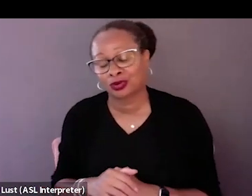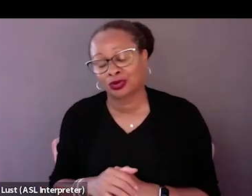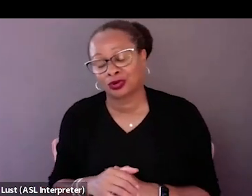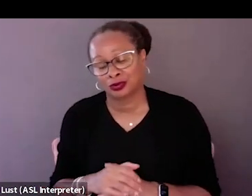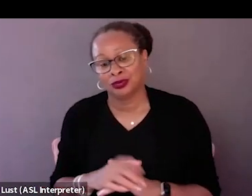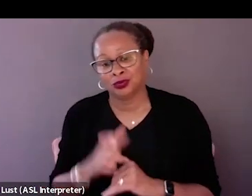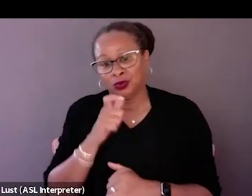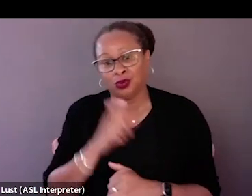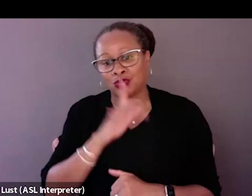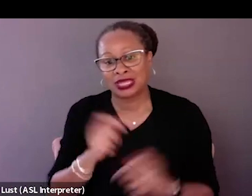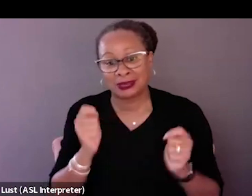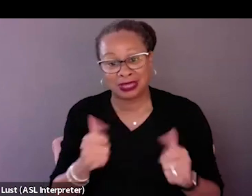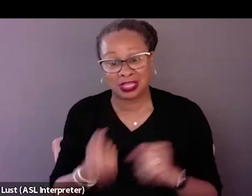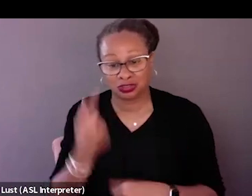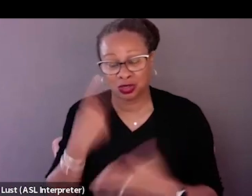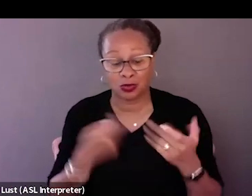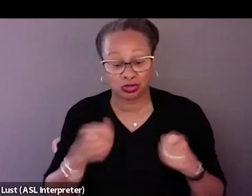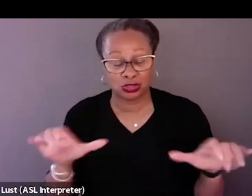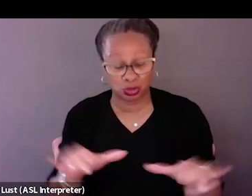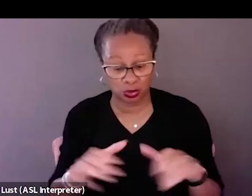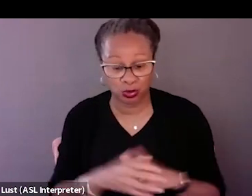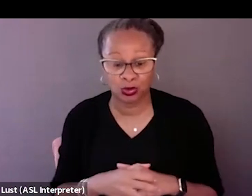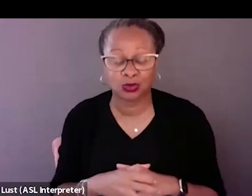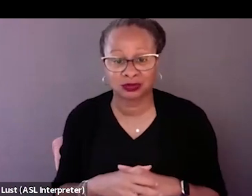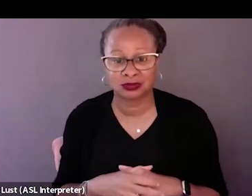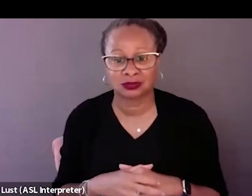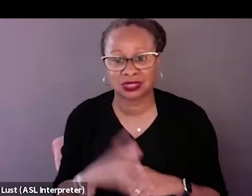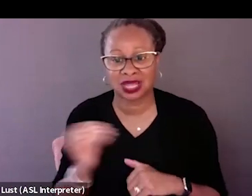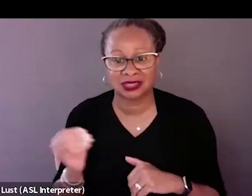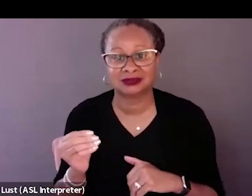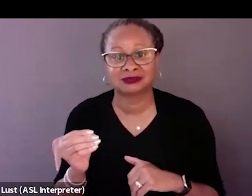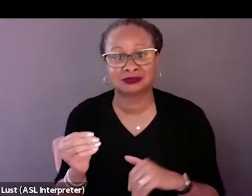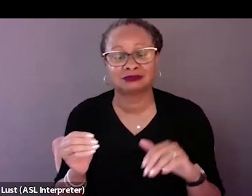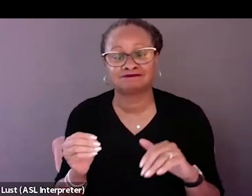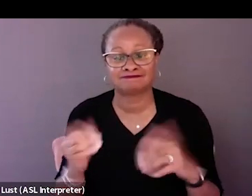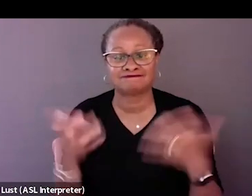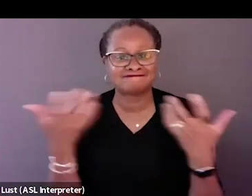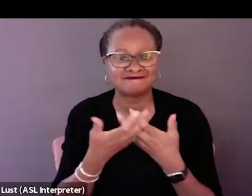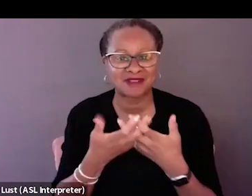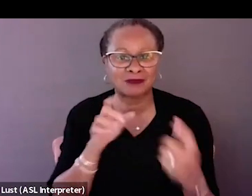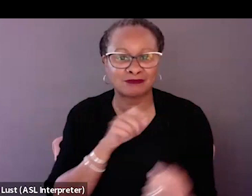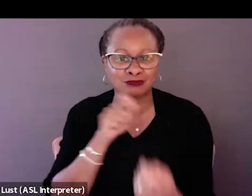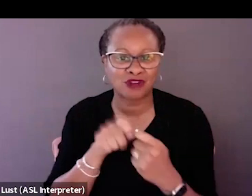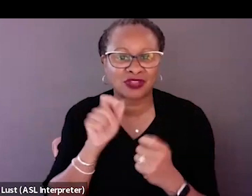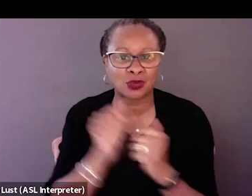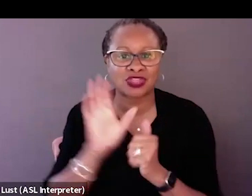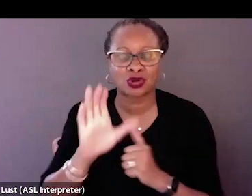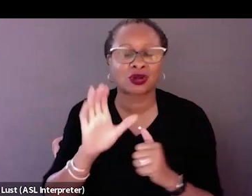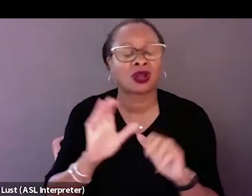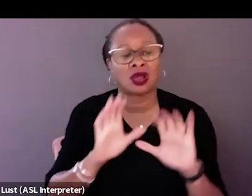really immediately understood what we were trying to do. And I think it fit in perfectly with her